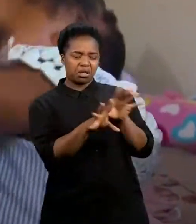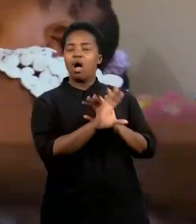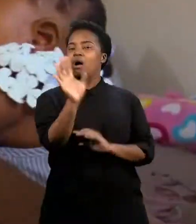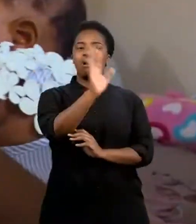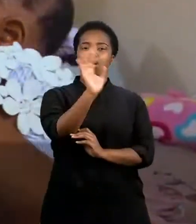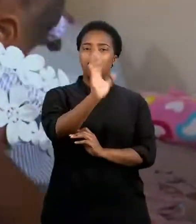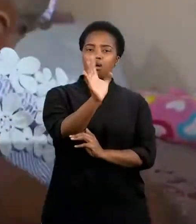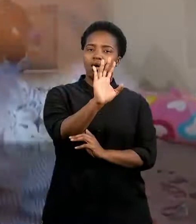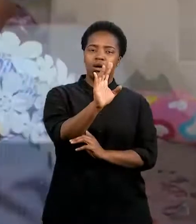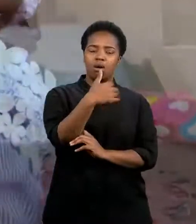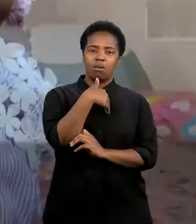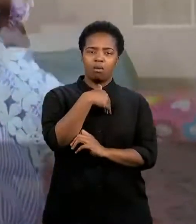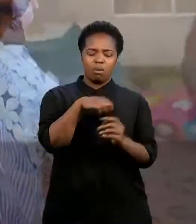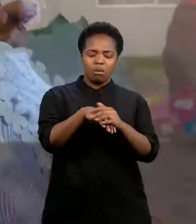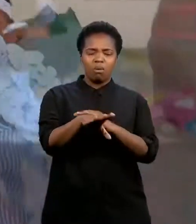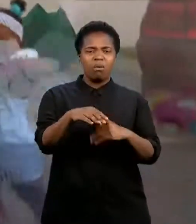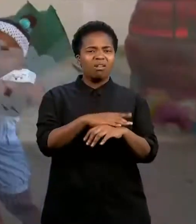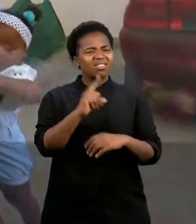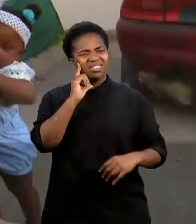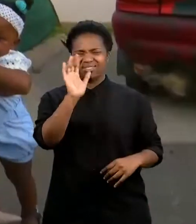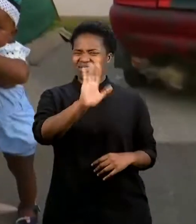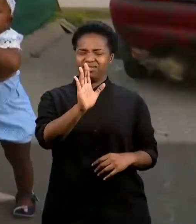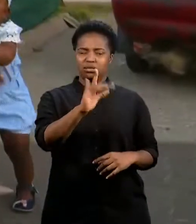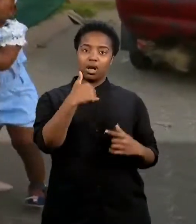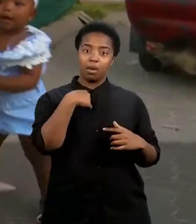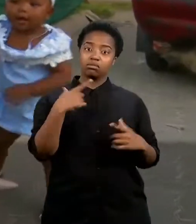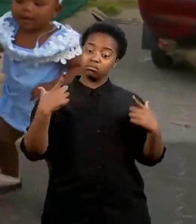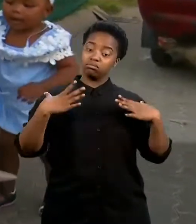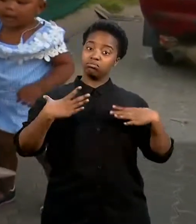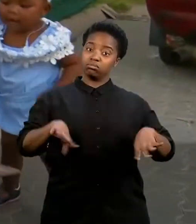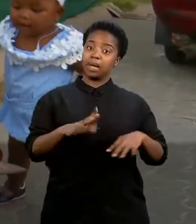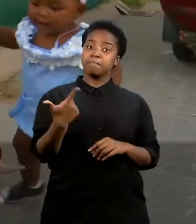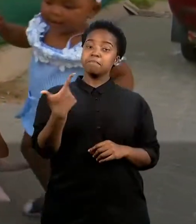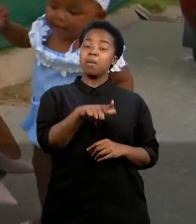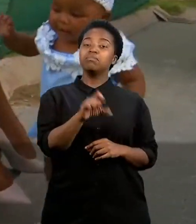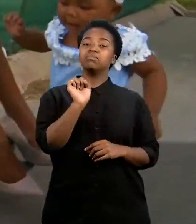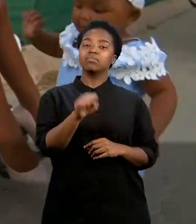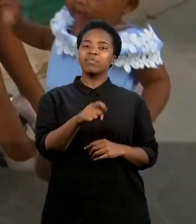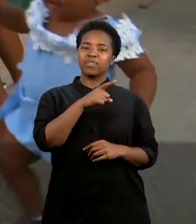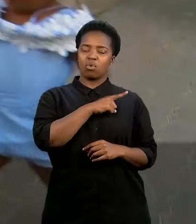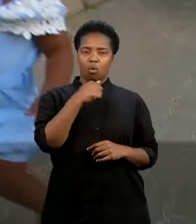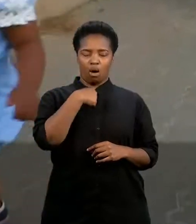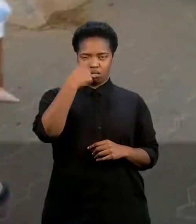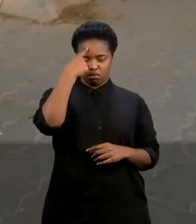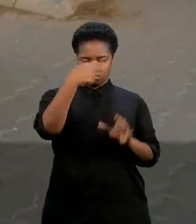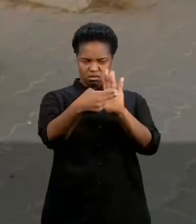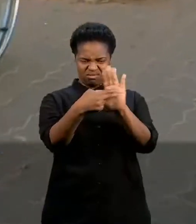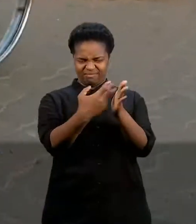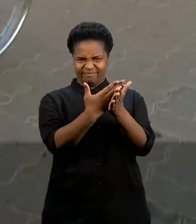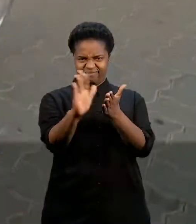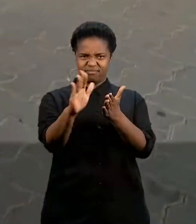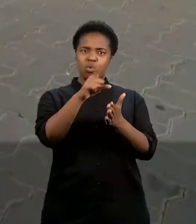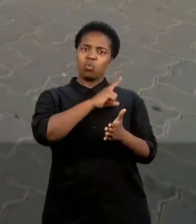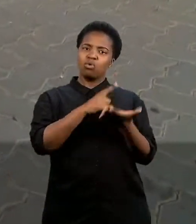be wearing socks or apare kobo and so forth. So my main reason was to break that stigma and to actually